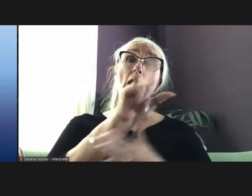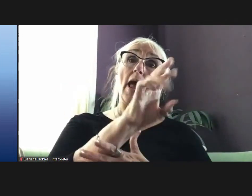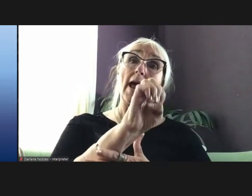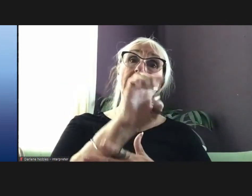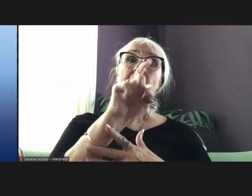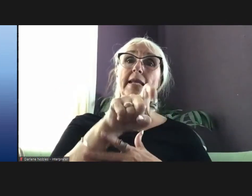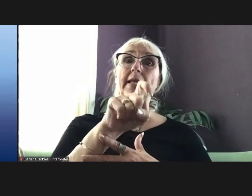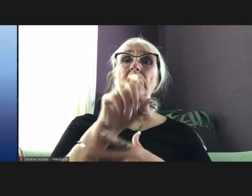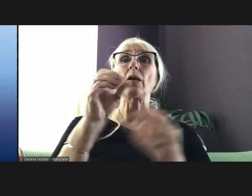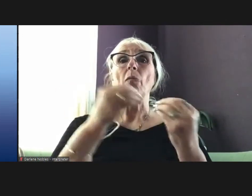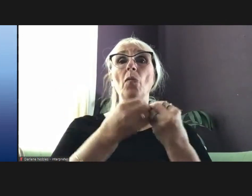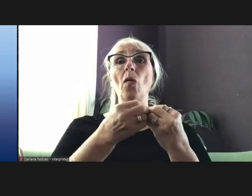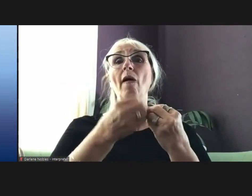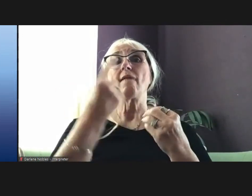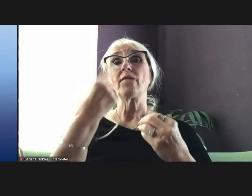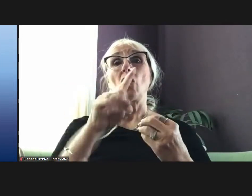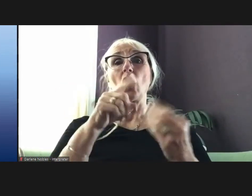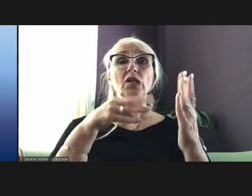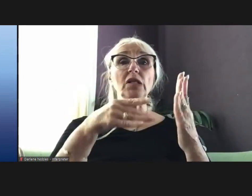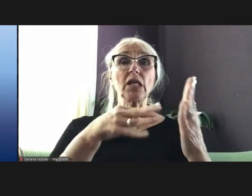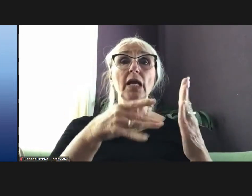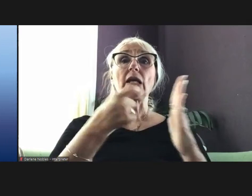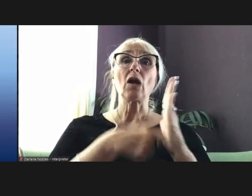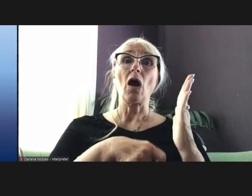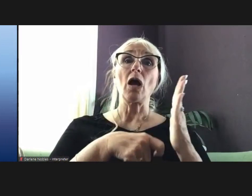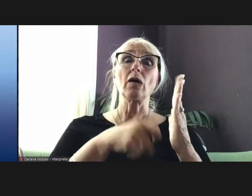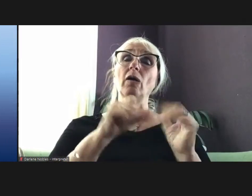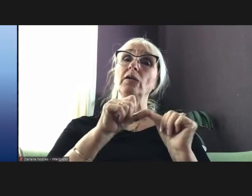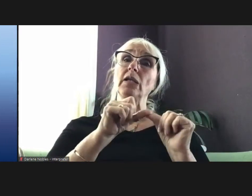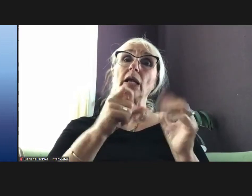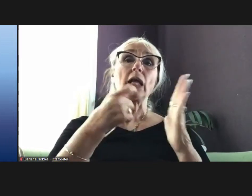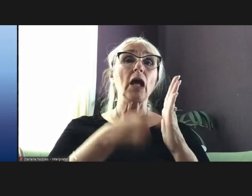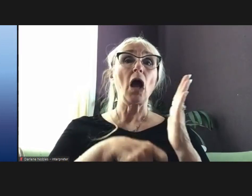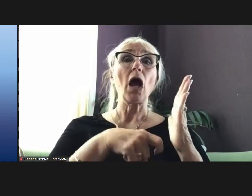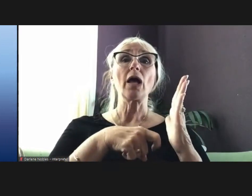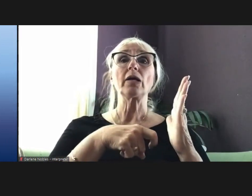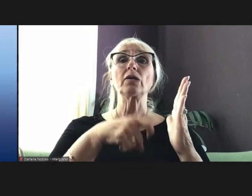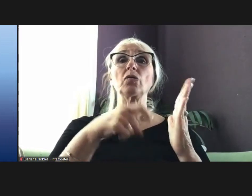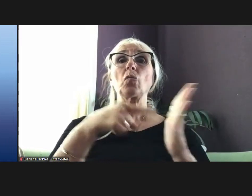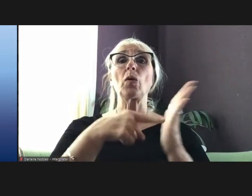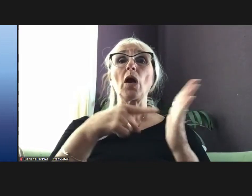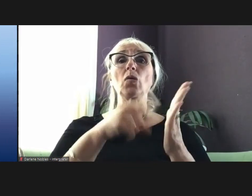amount for study cost that we are owing to CPNY.